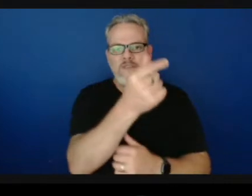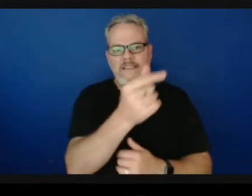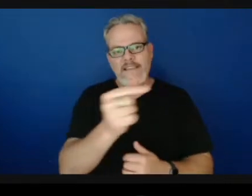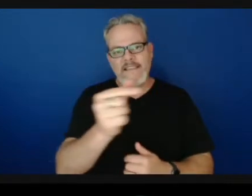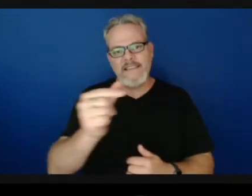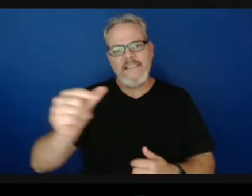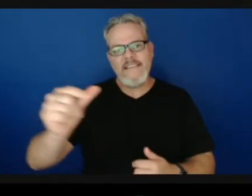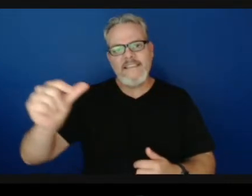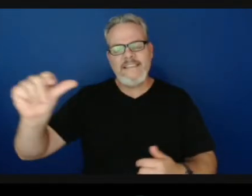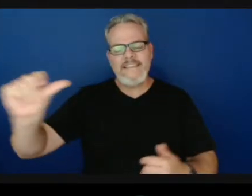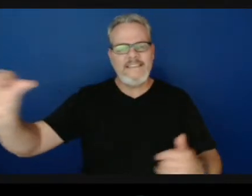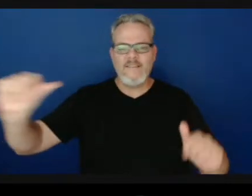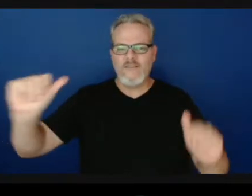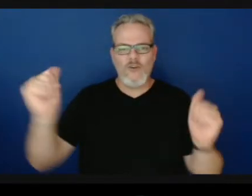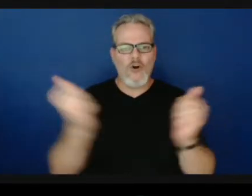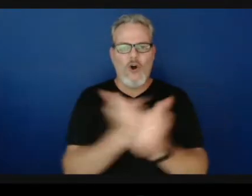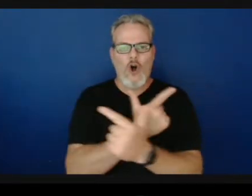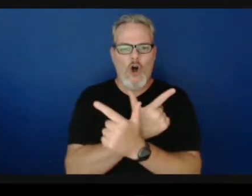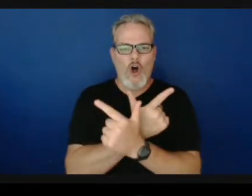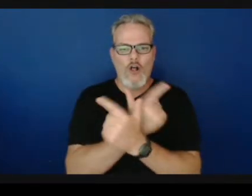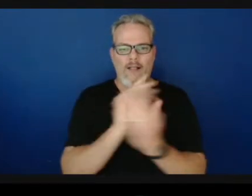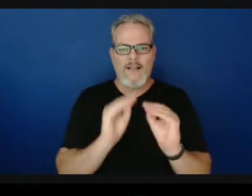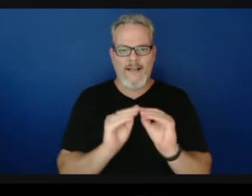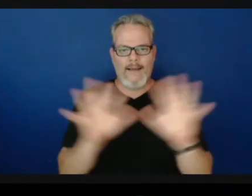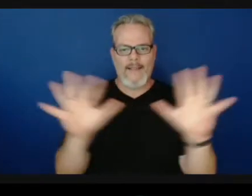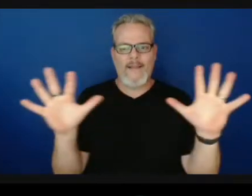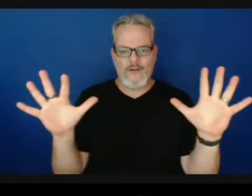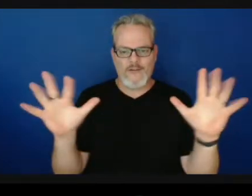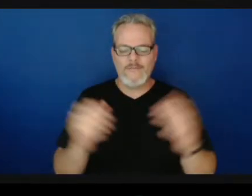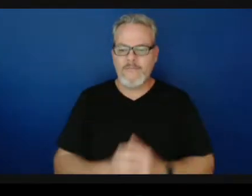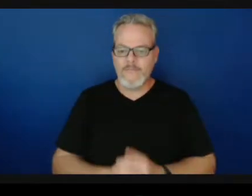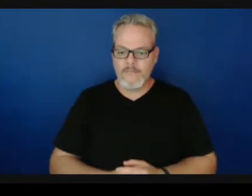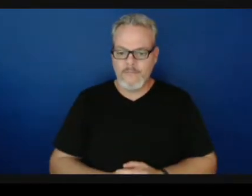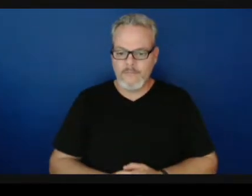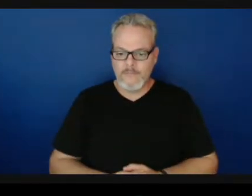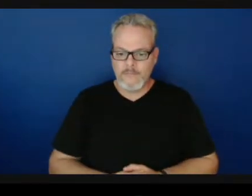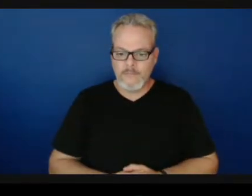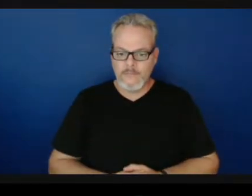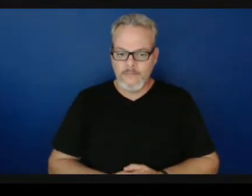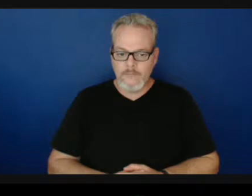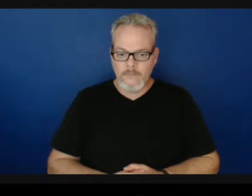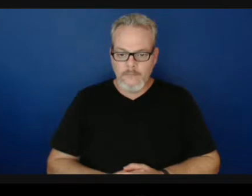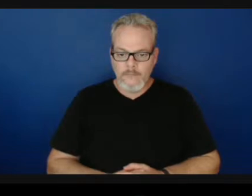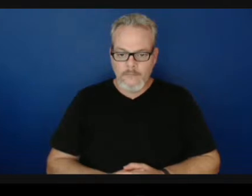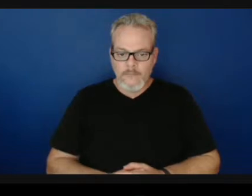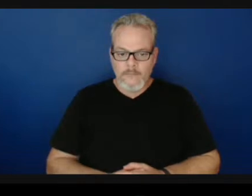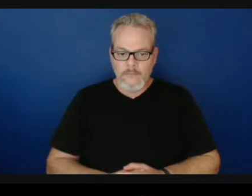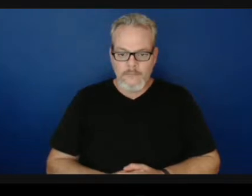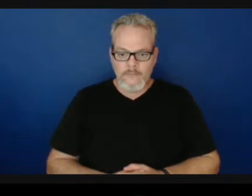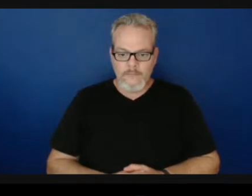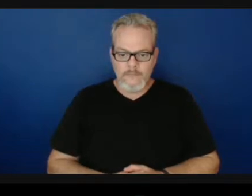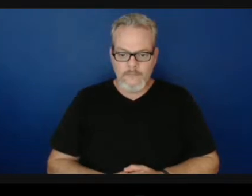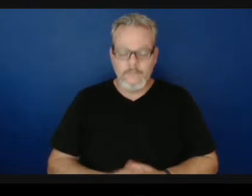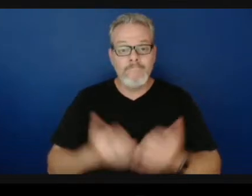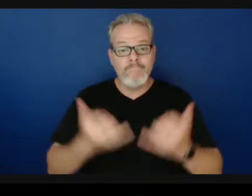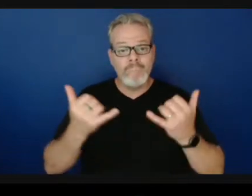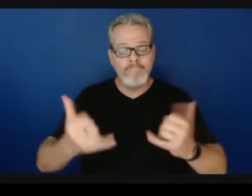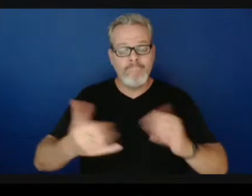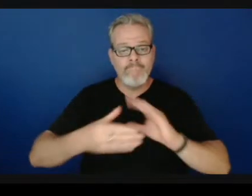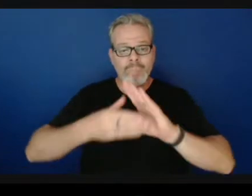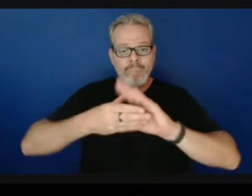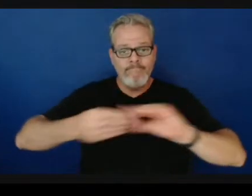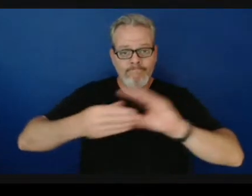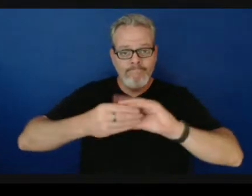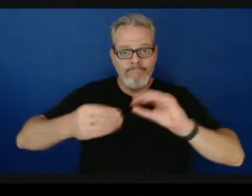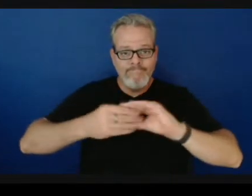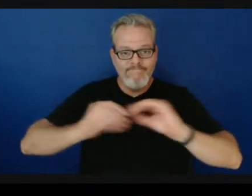all clear there as far as our hazards. So having stepped through those two, we'll go into our earthquakes, which is where most of the